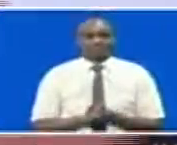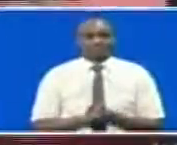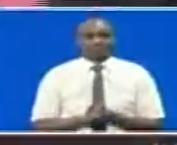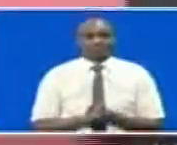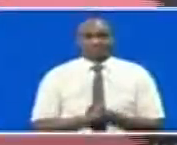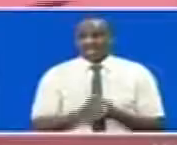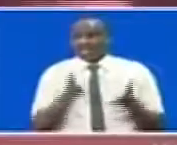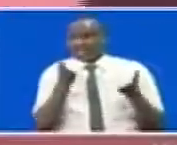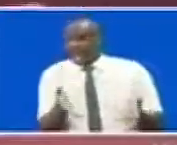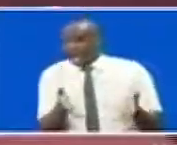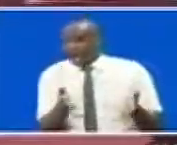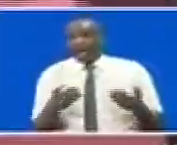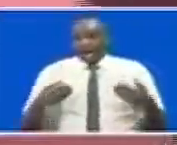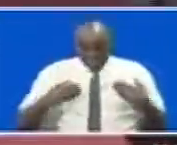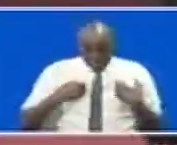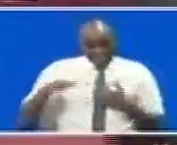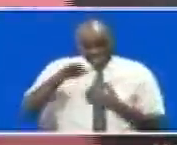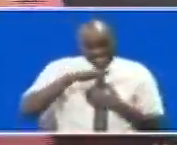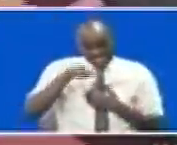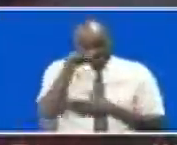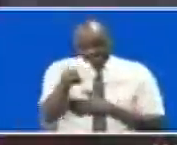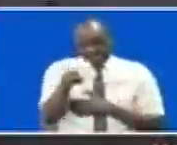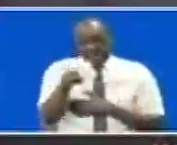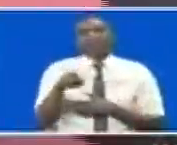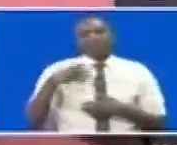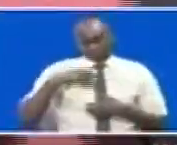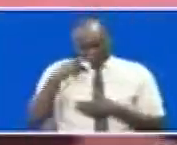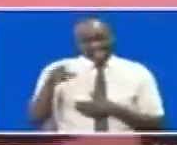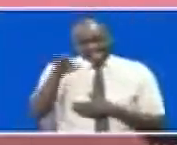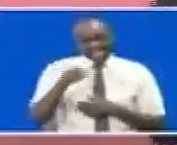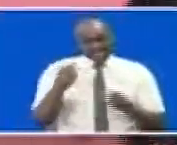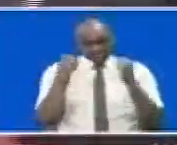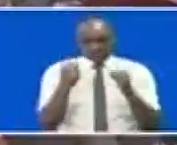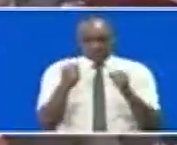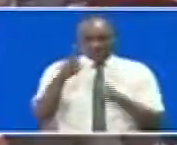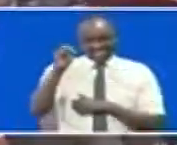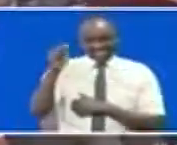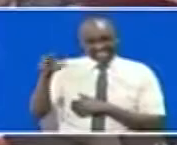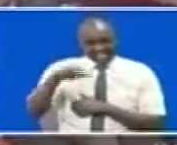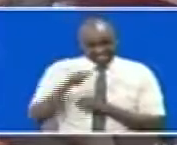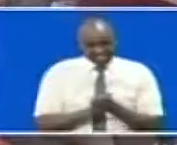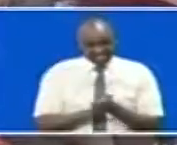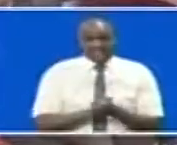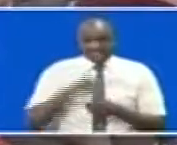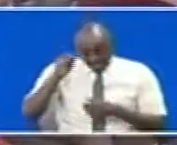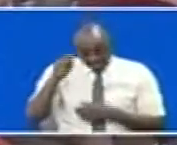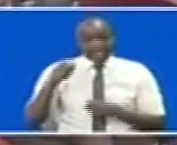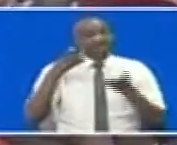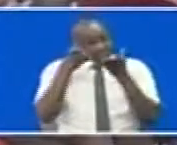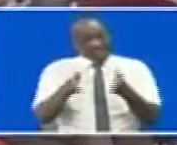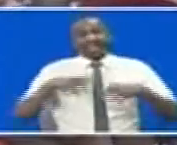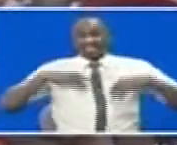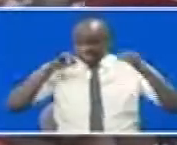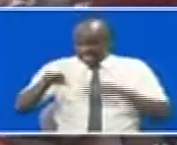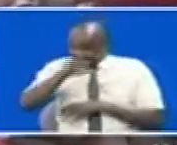In yet another raid on an area regarded as a battleground, the National Super Alliance took its campaigns to